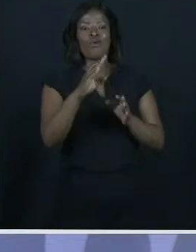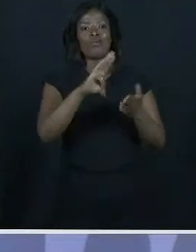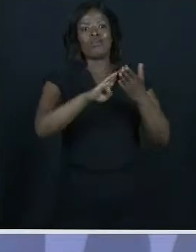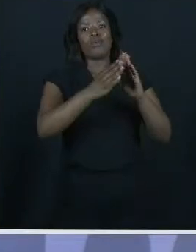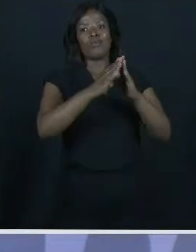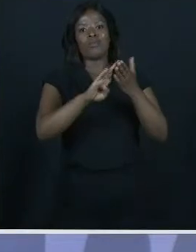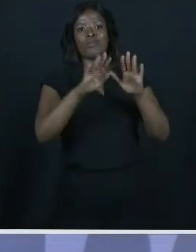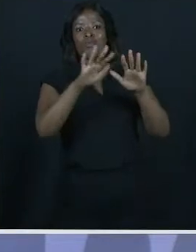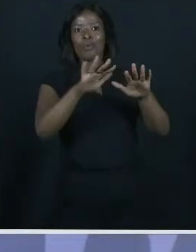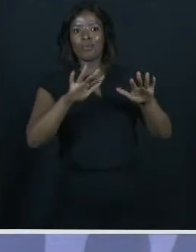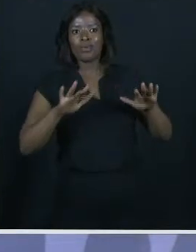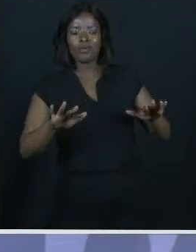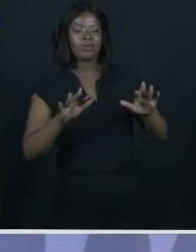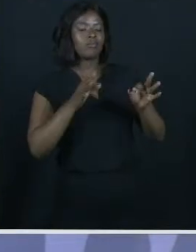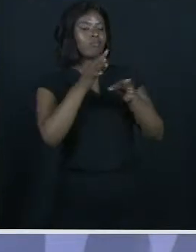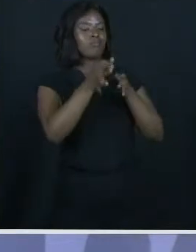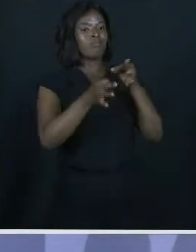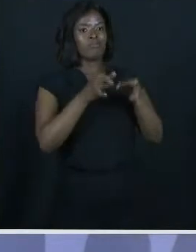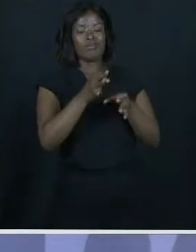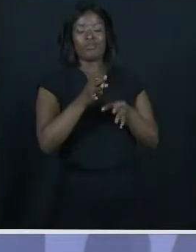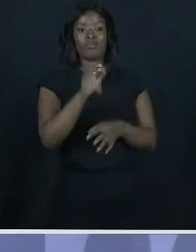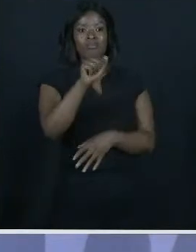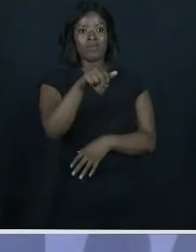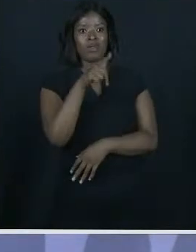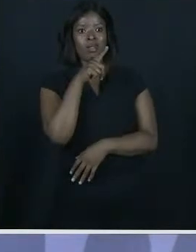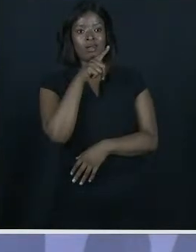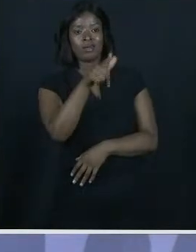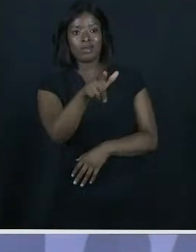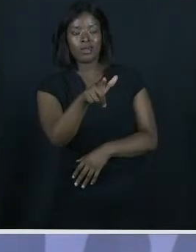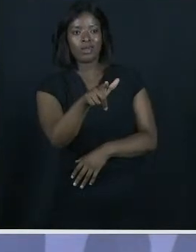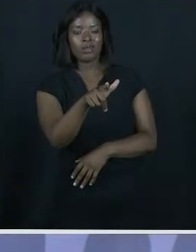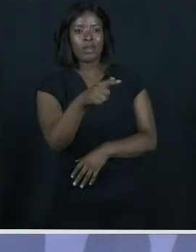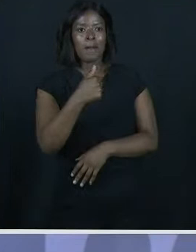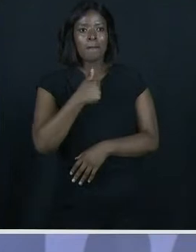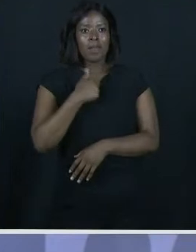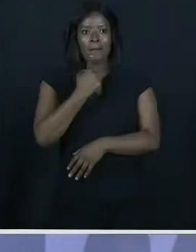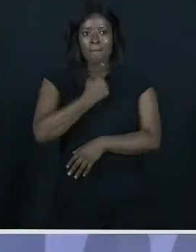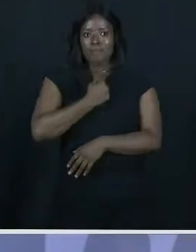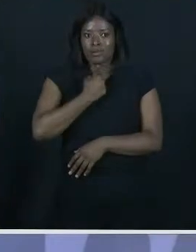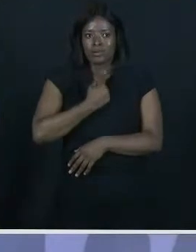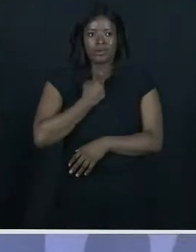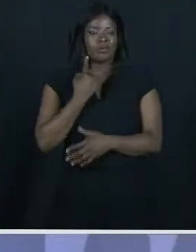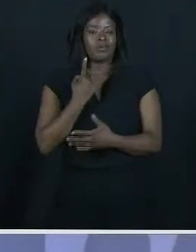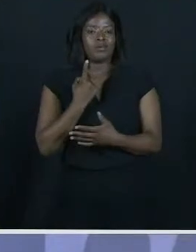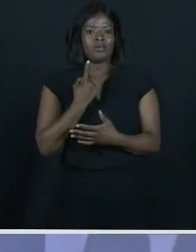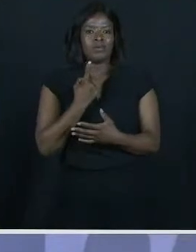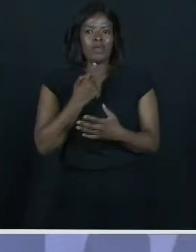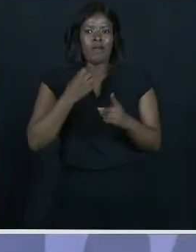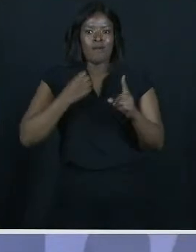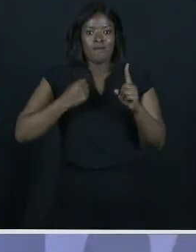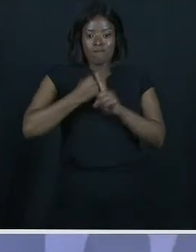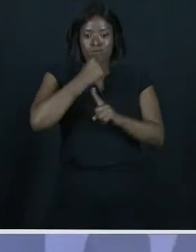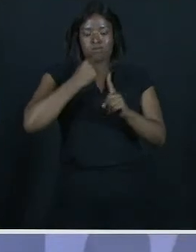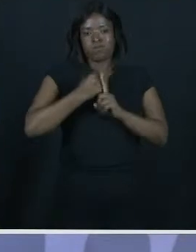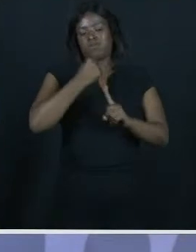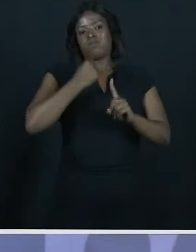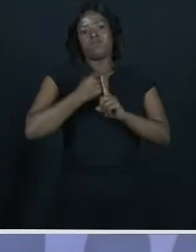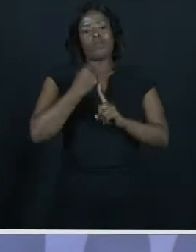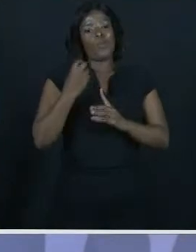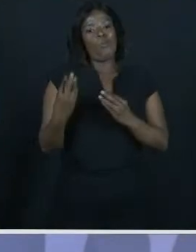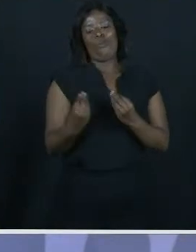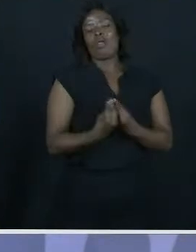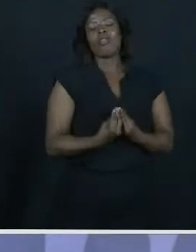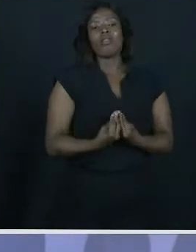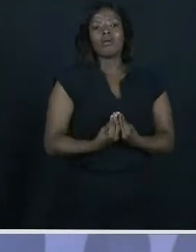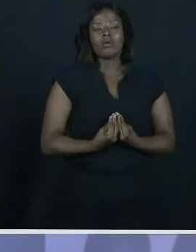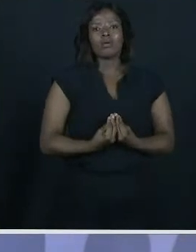today. And I can tell you that I am personally committed to this fight for